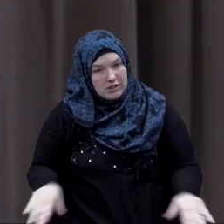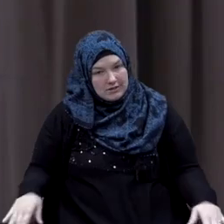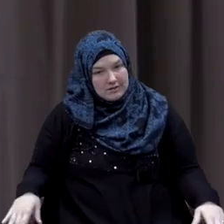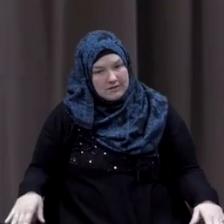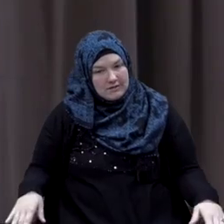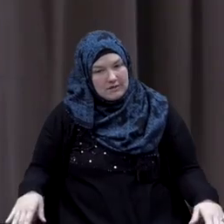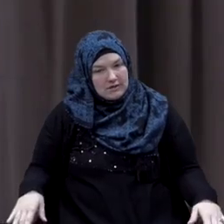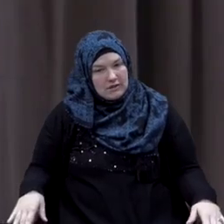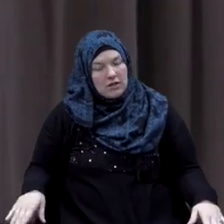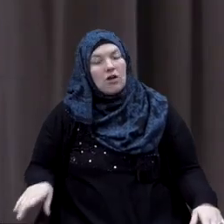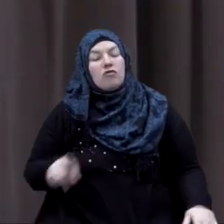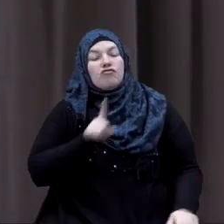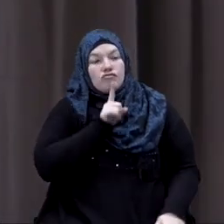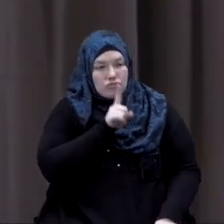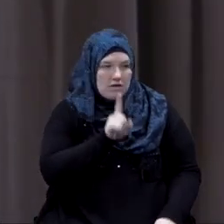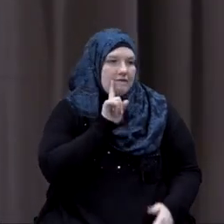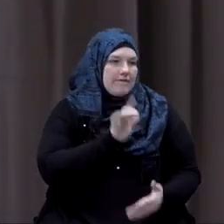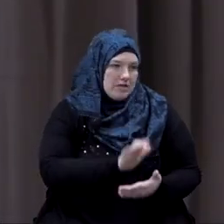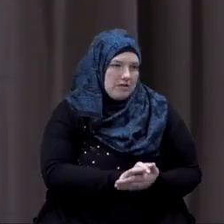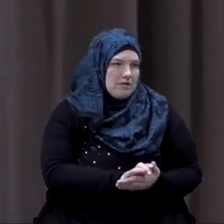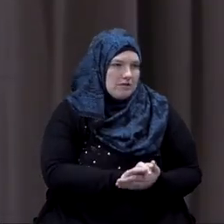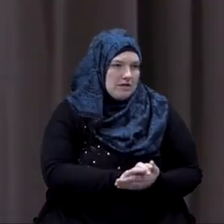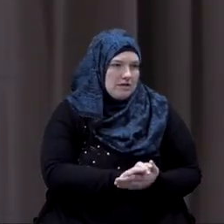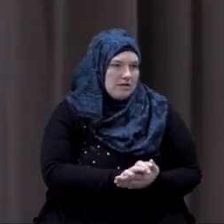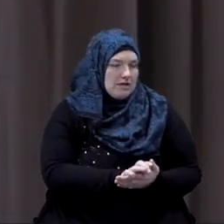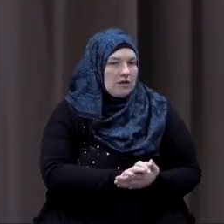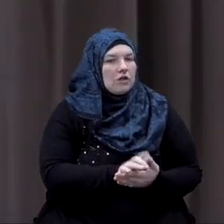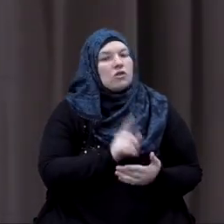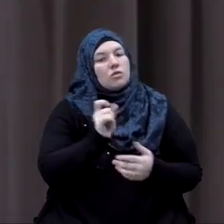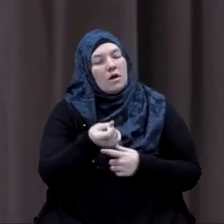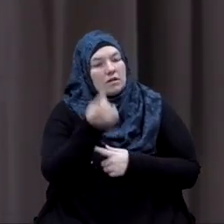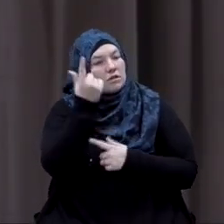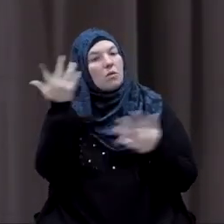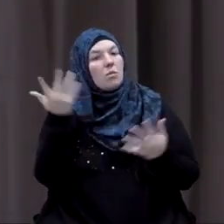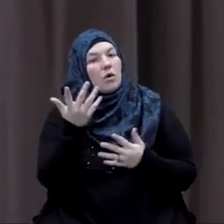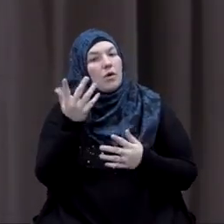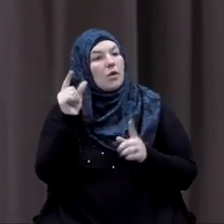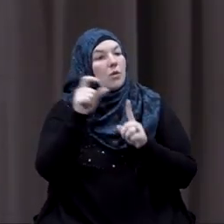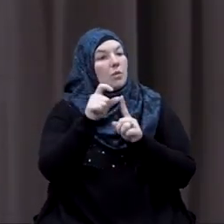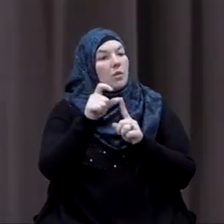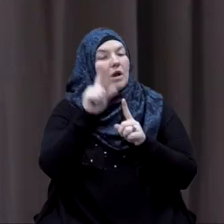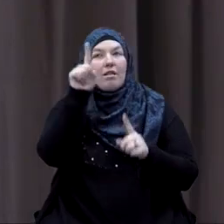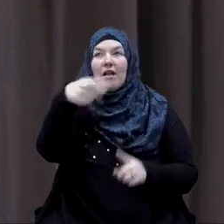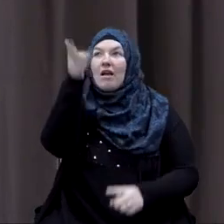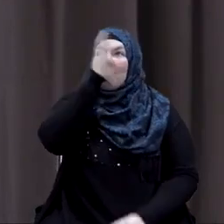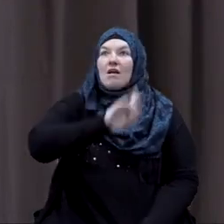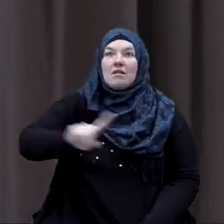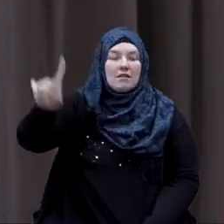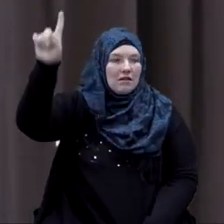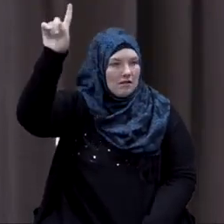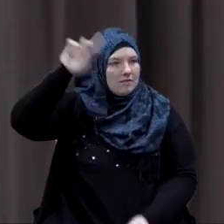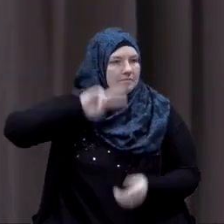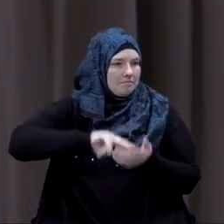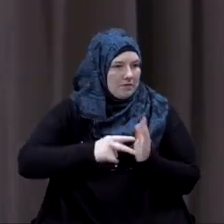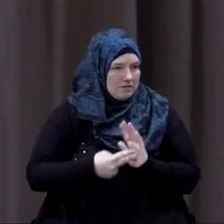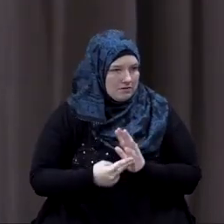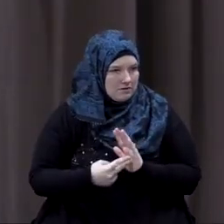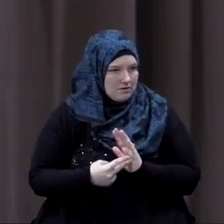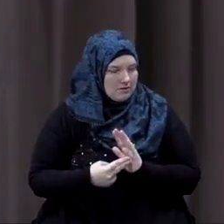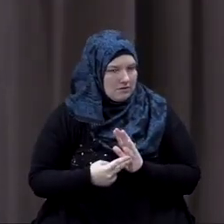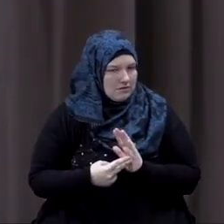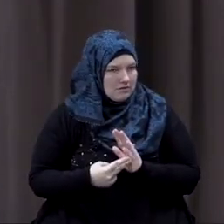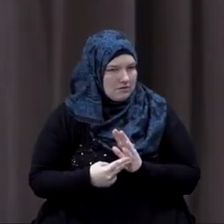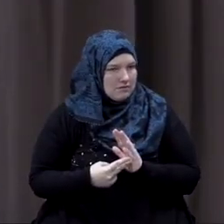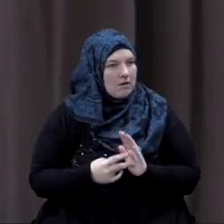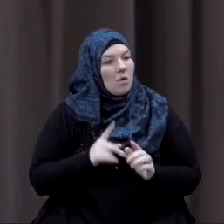of real faith to understand what the word La ilaha illallah means. What the